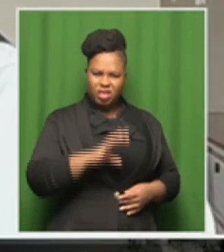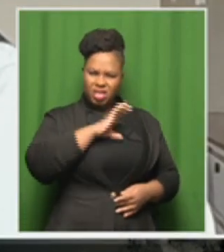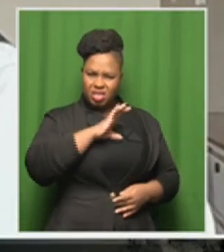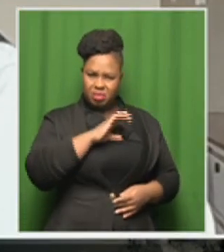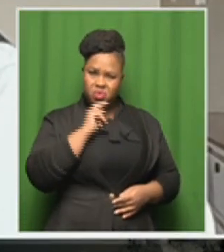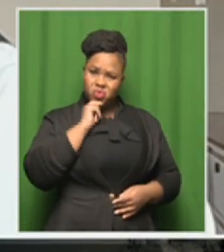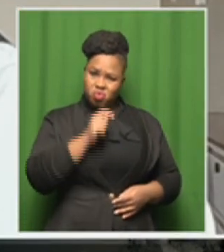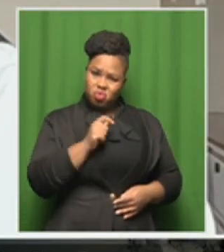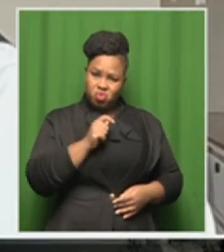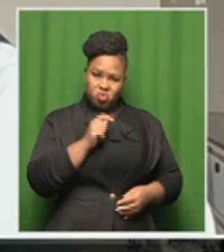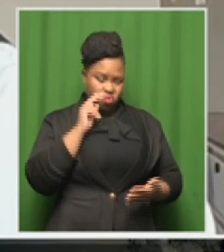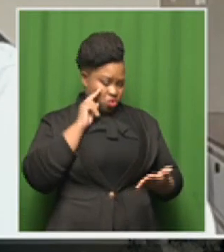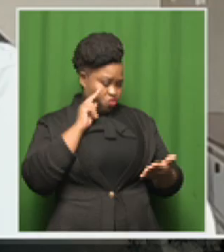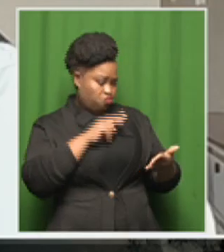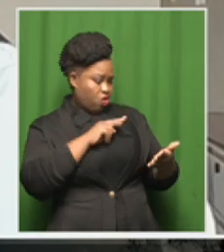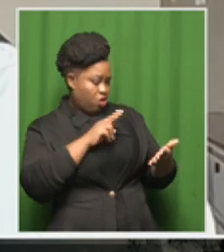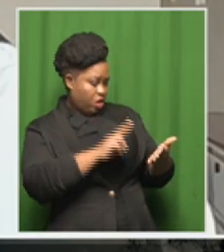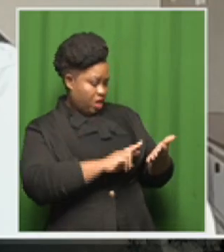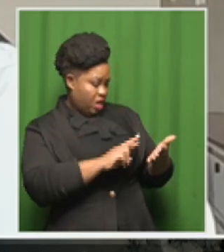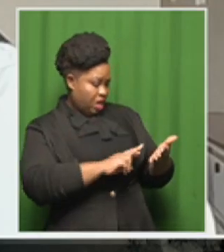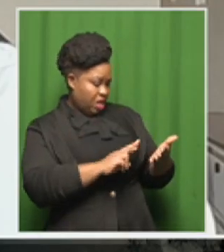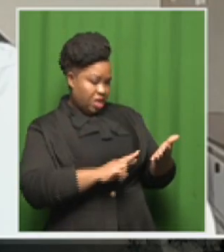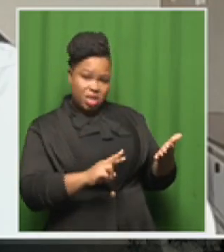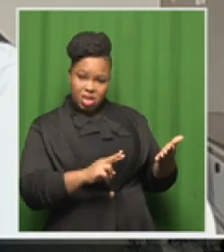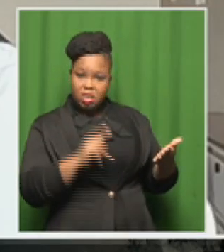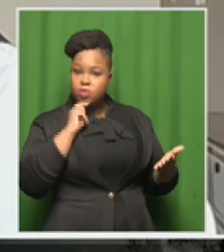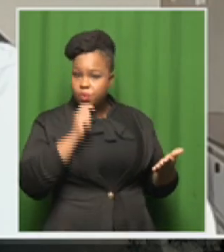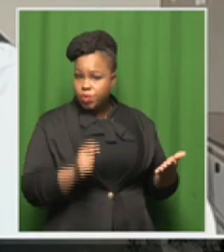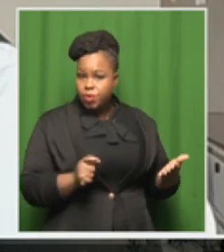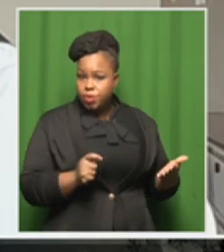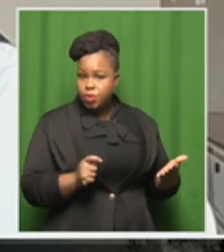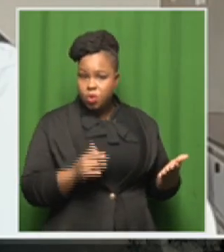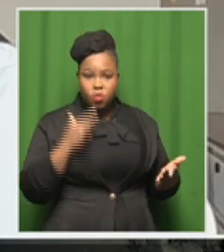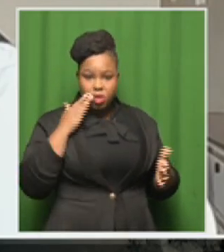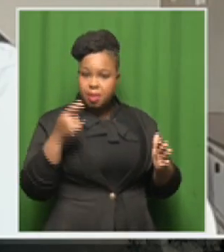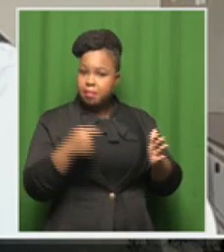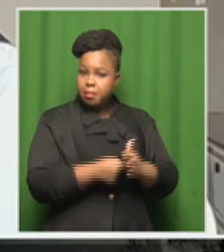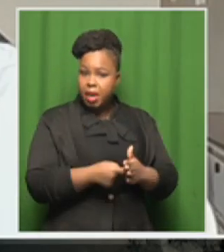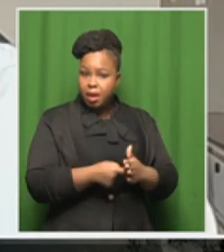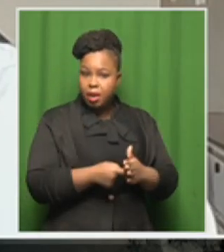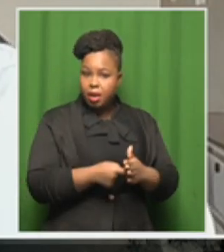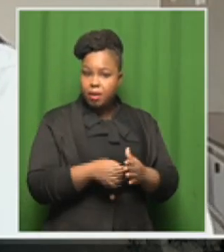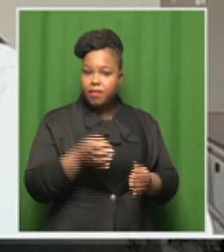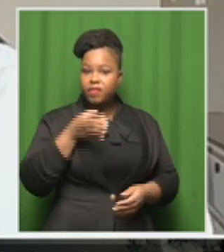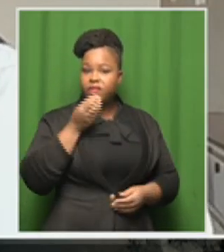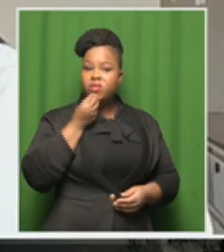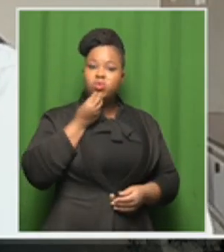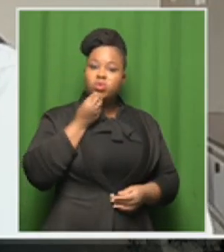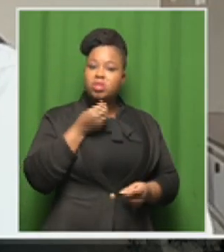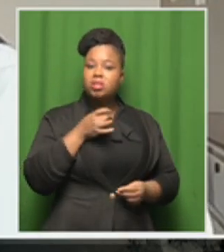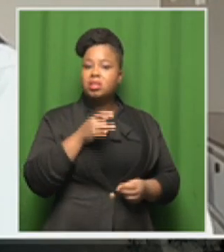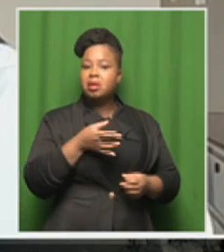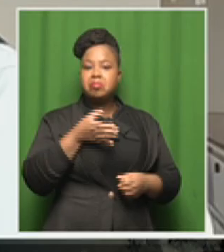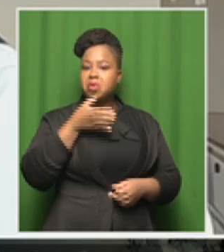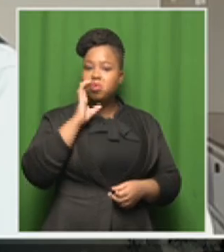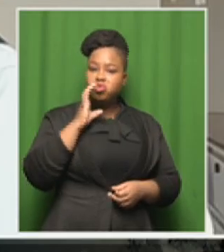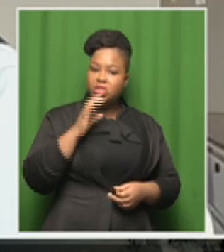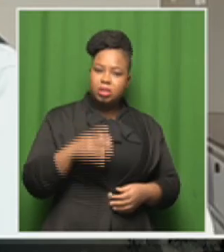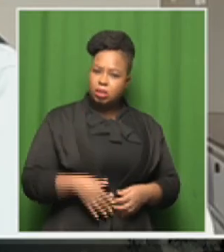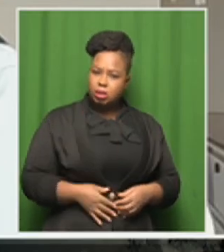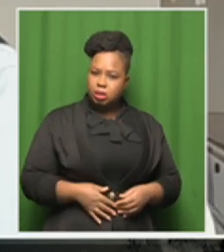have a positive attitude towards warning labels on things such as processed foods and drinks?